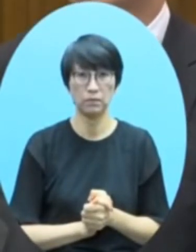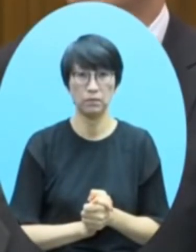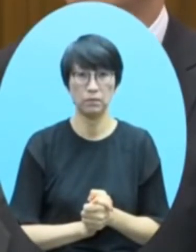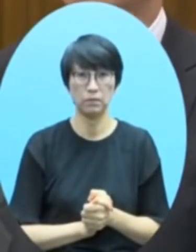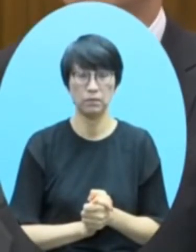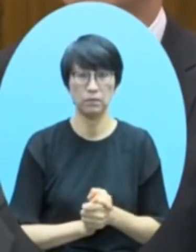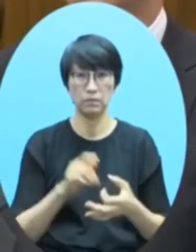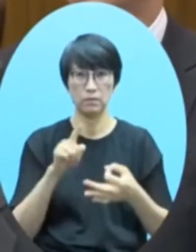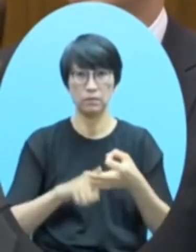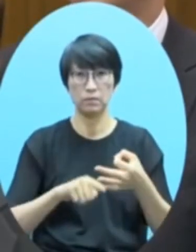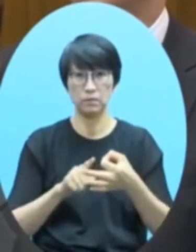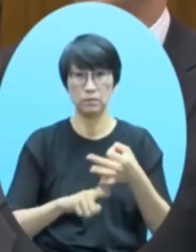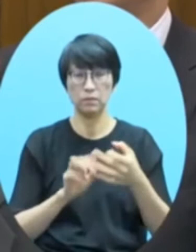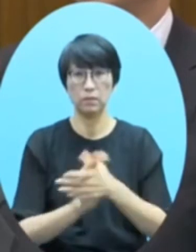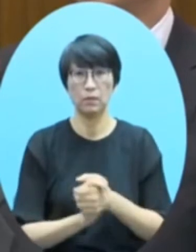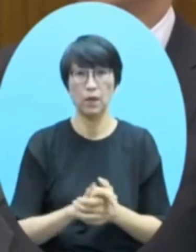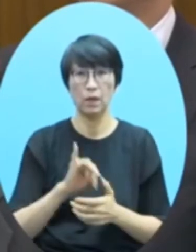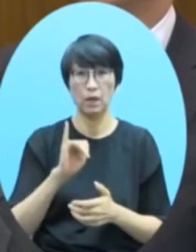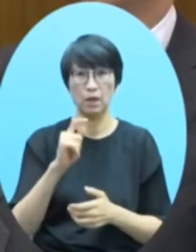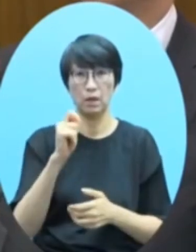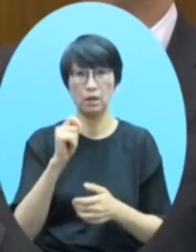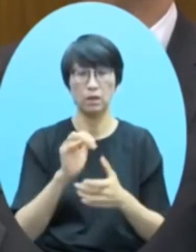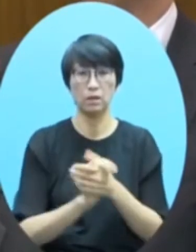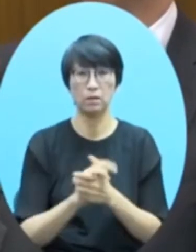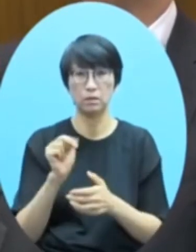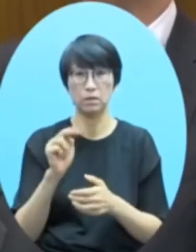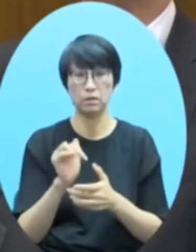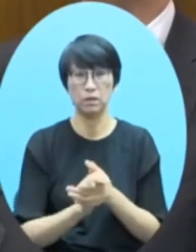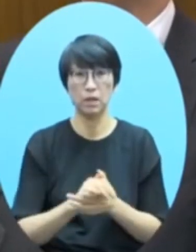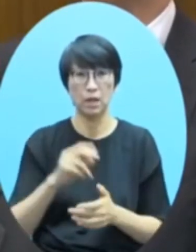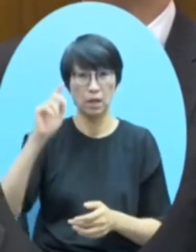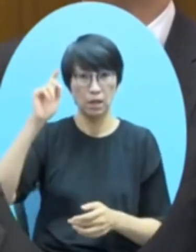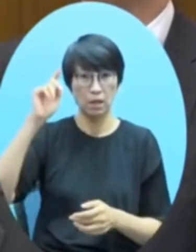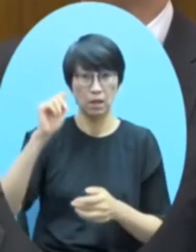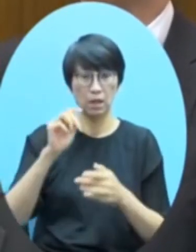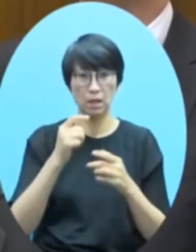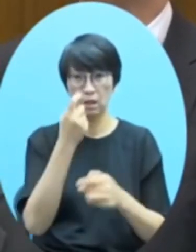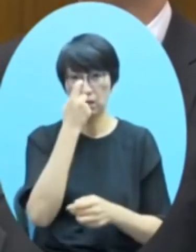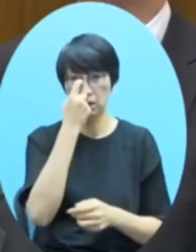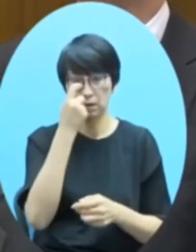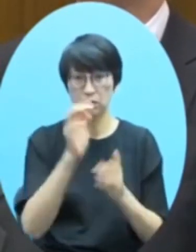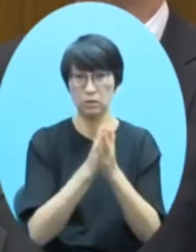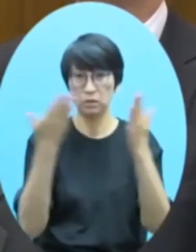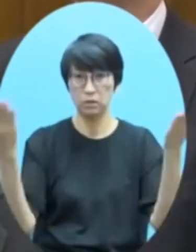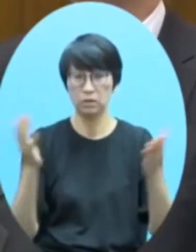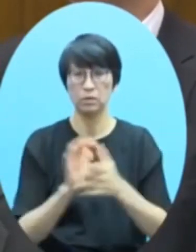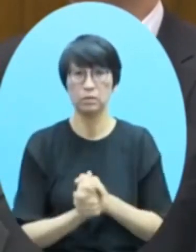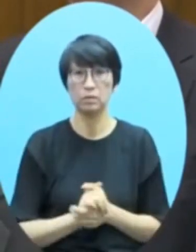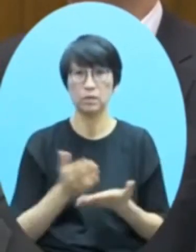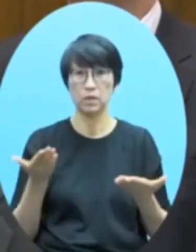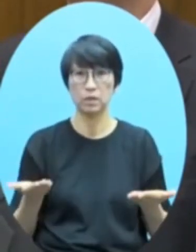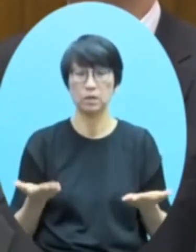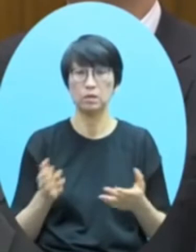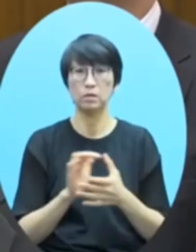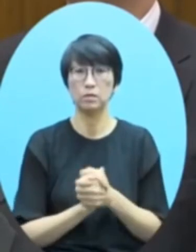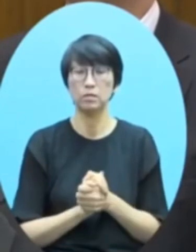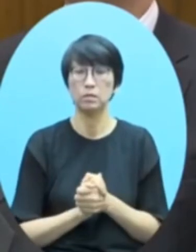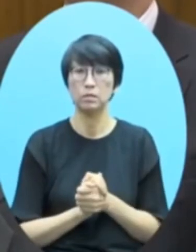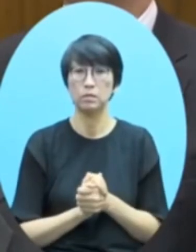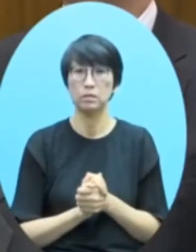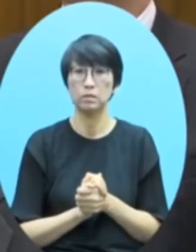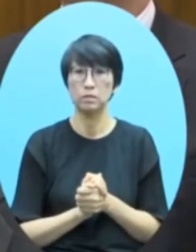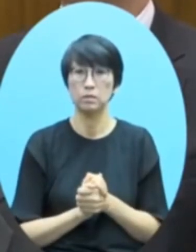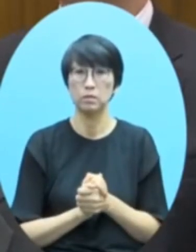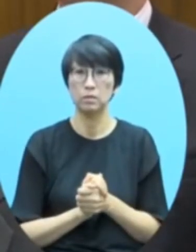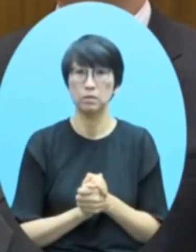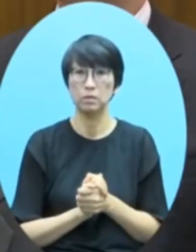John Irvine from ITN in London. To what extent are you to blame for this fiasco without end, and